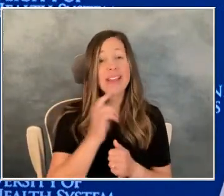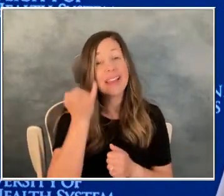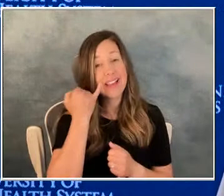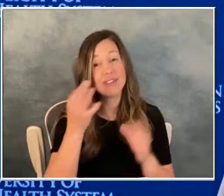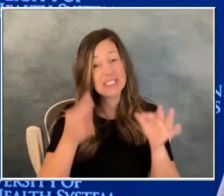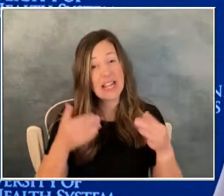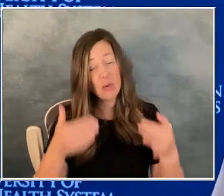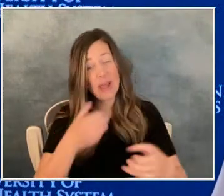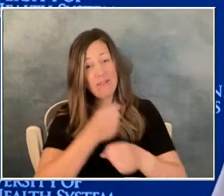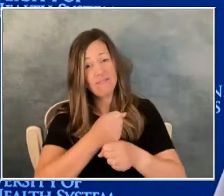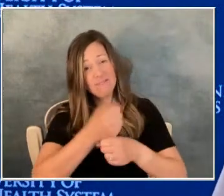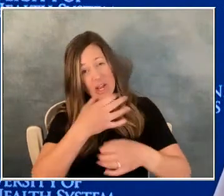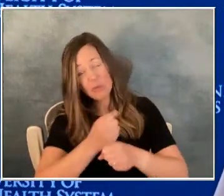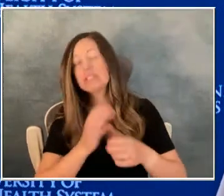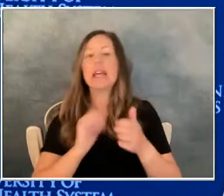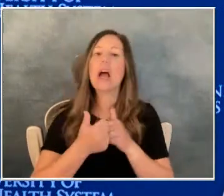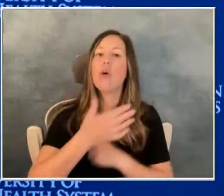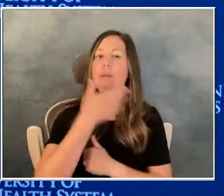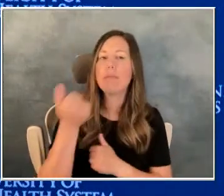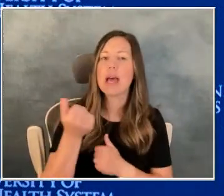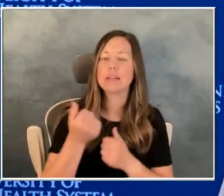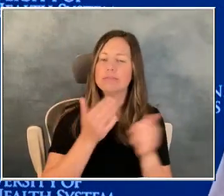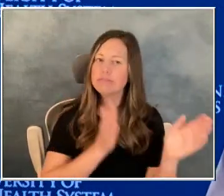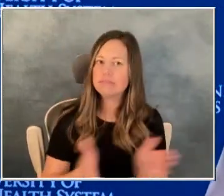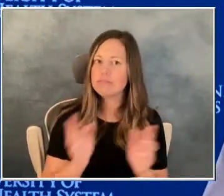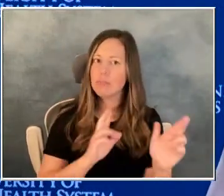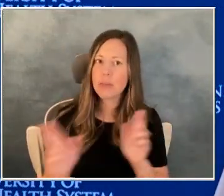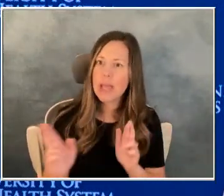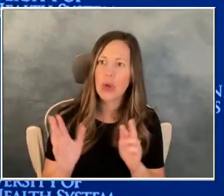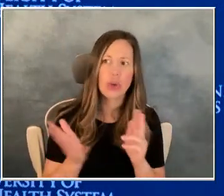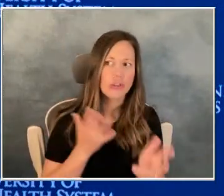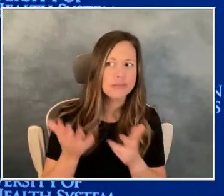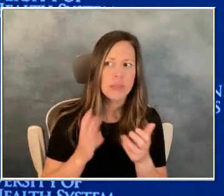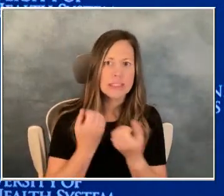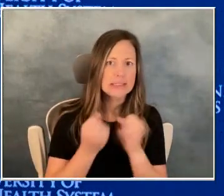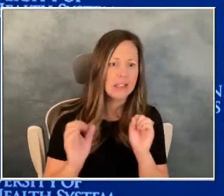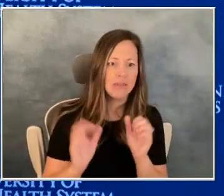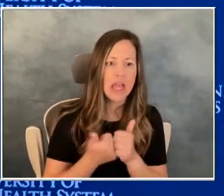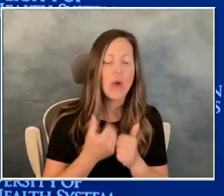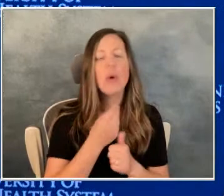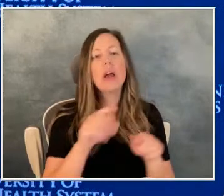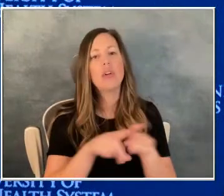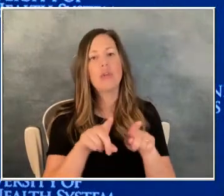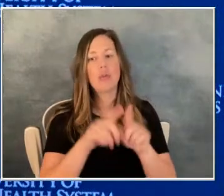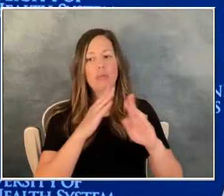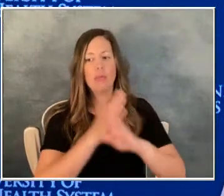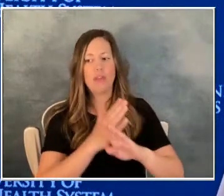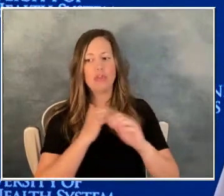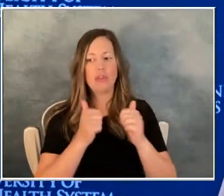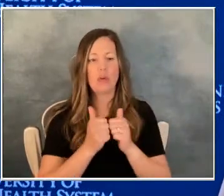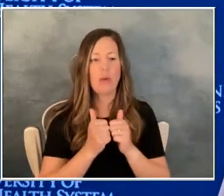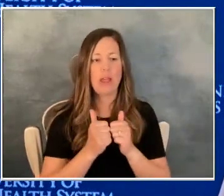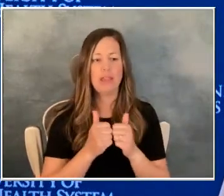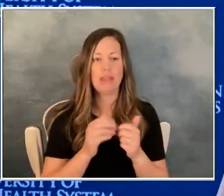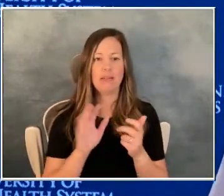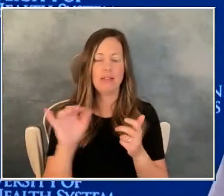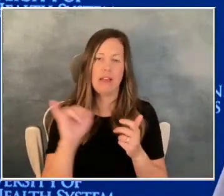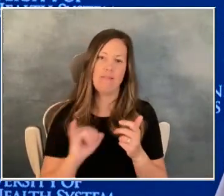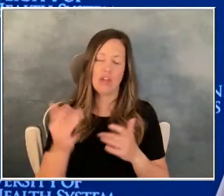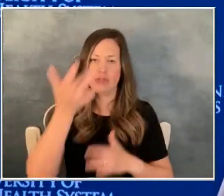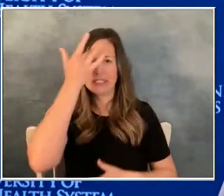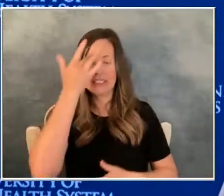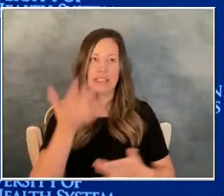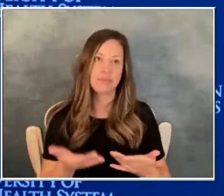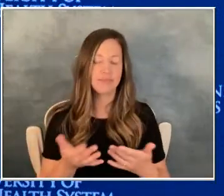to best prepare and things to do to be safe while you're doing it. And then prevention as far as from in the infectious disease aspect, you